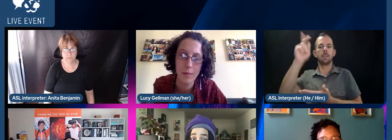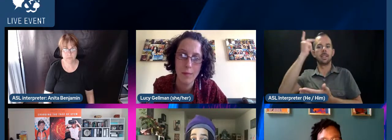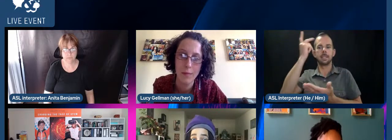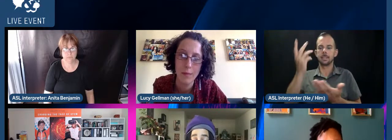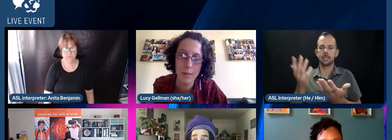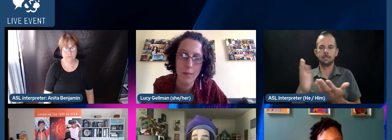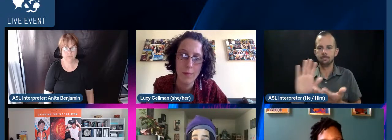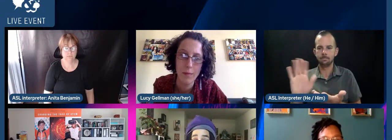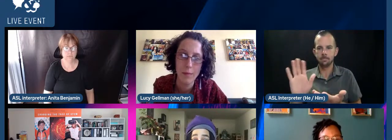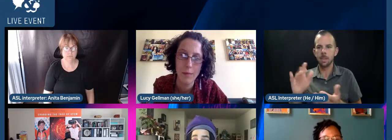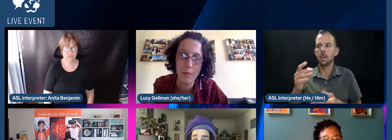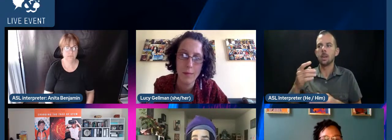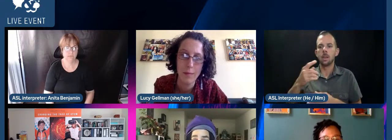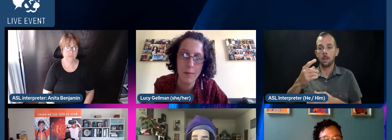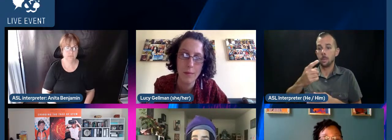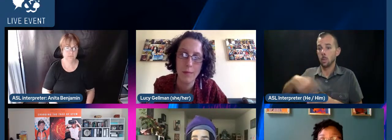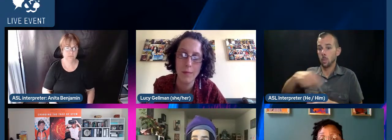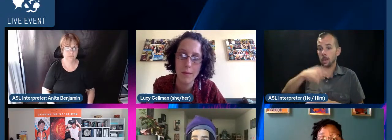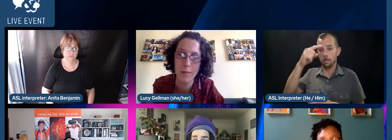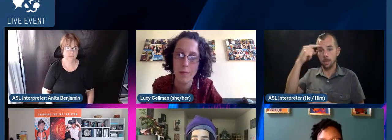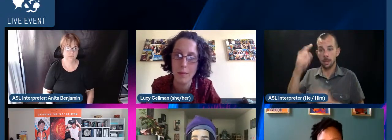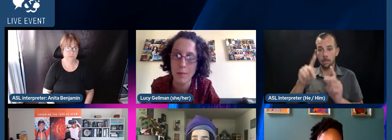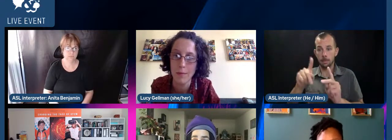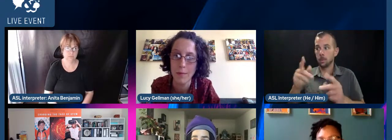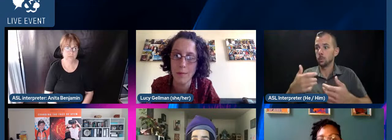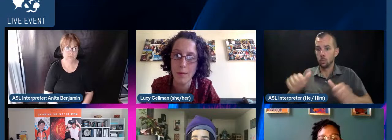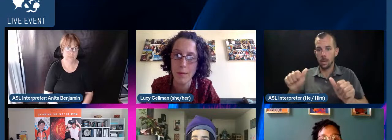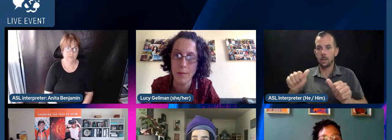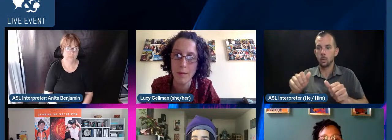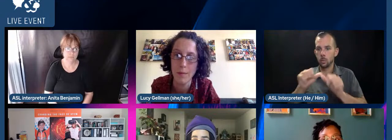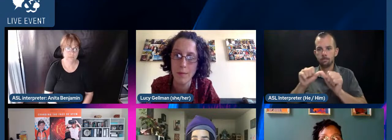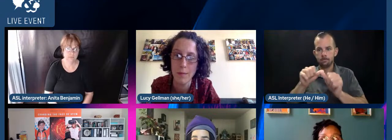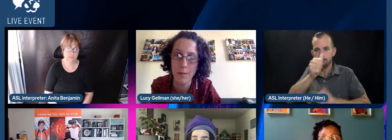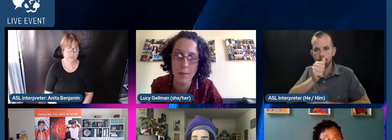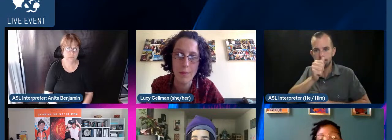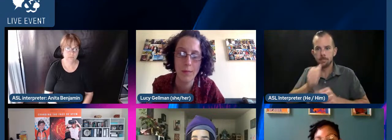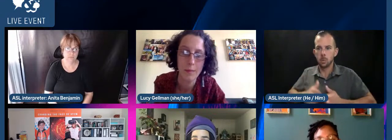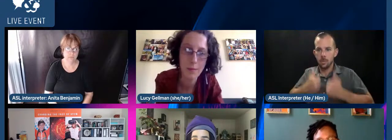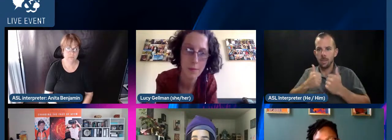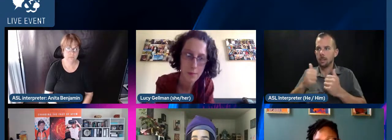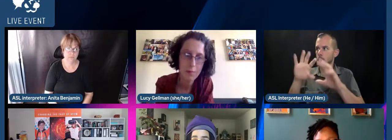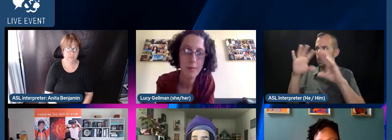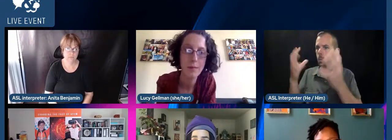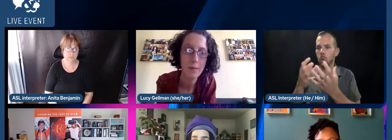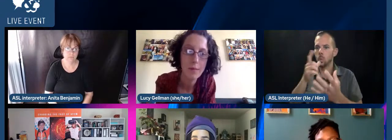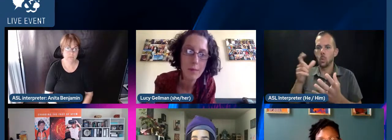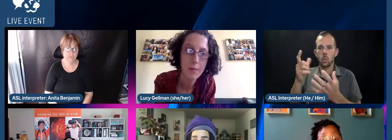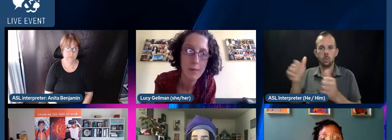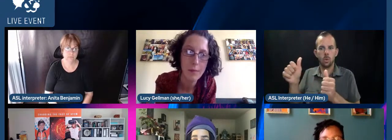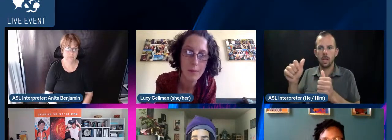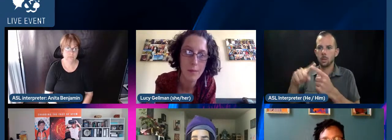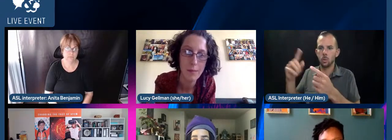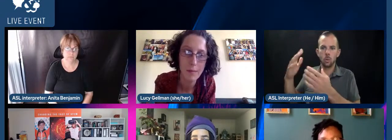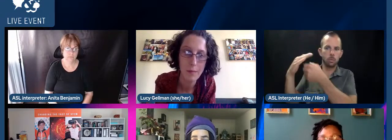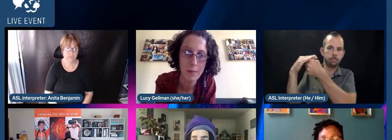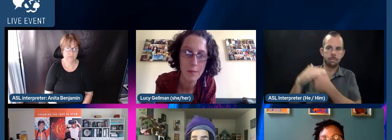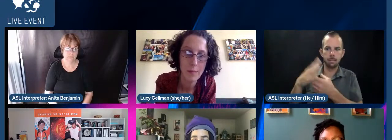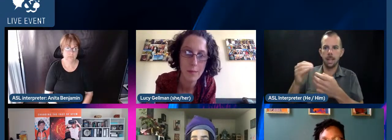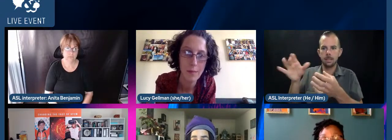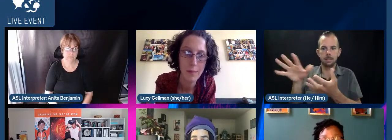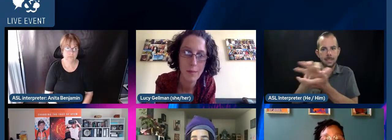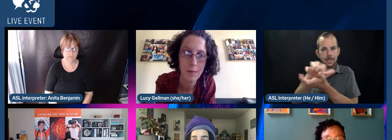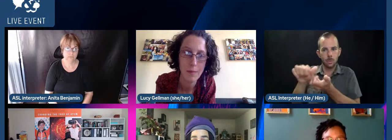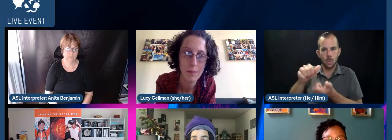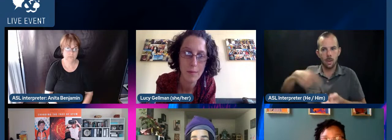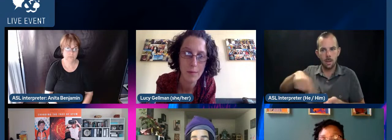and would like to destroy us. And the choices that we make in that are the choices that we make in that, right? Like I went to Columbia because I